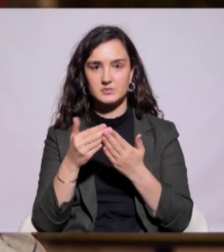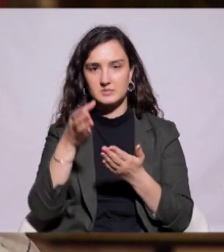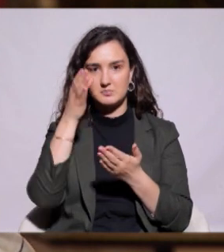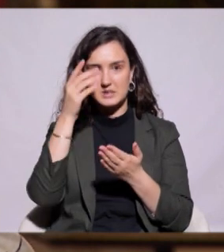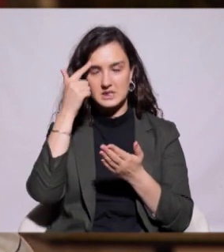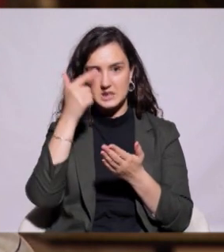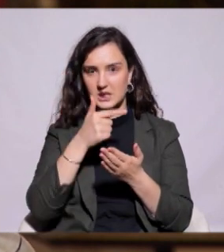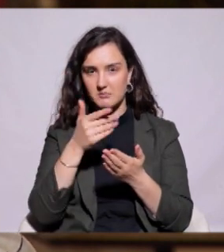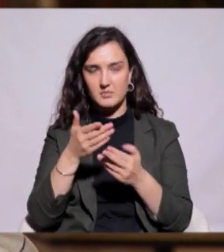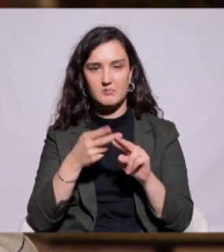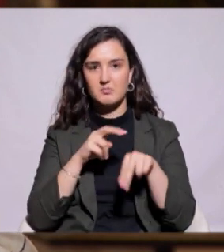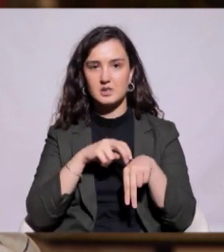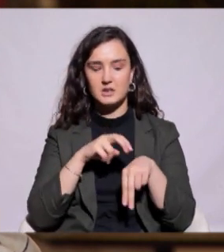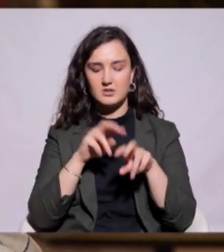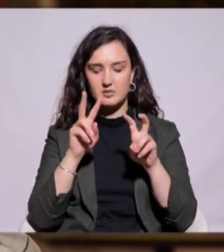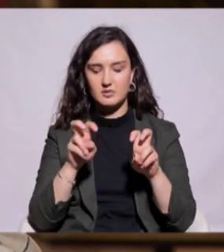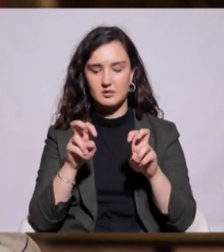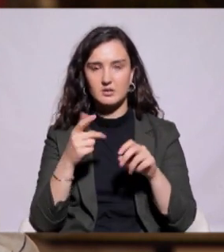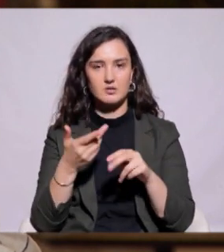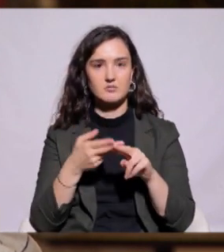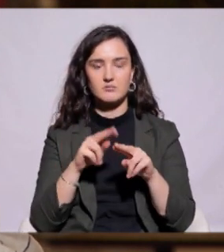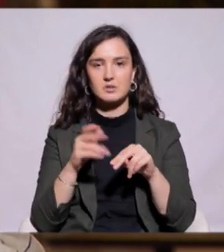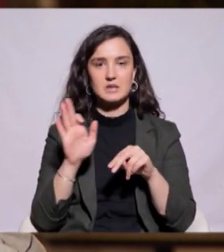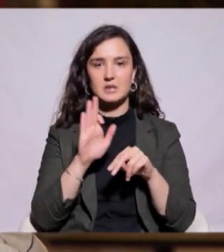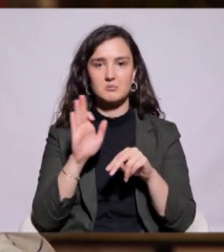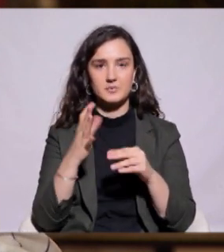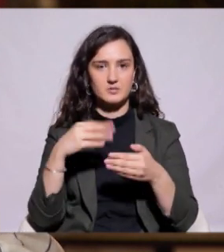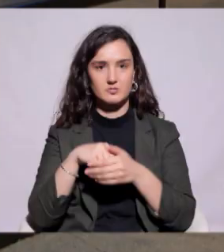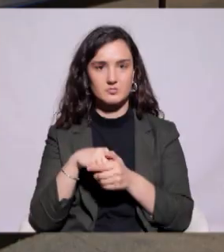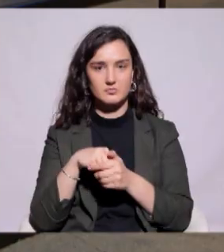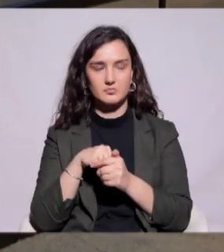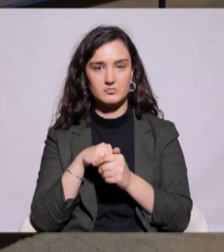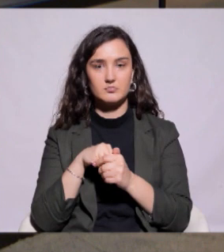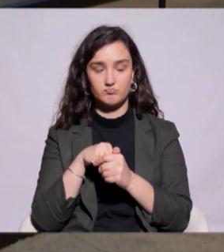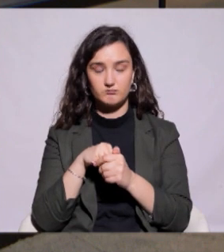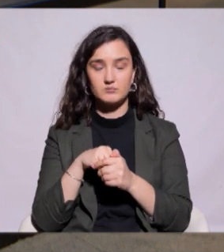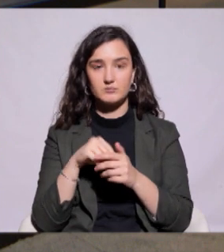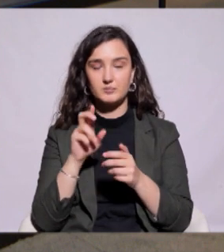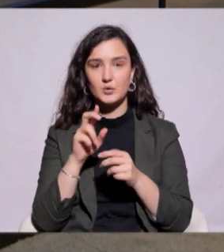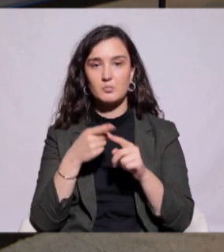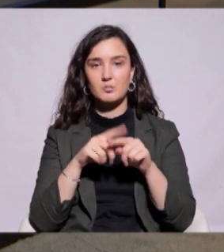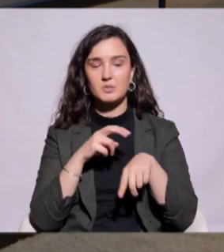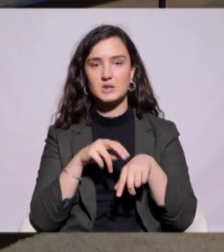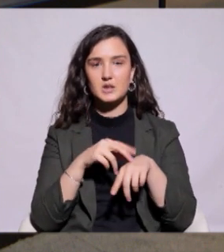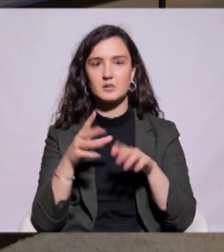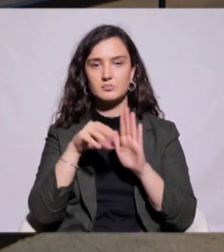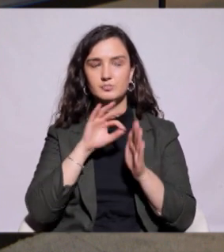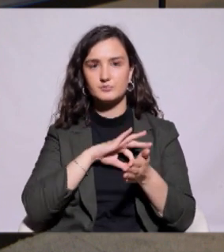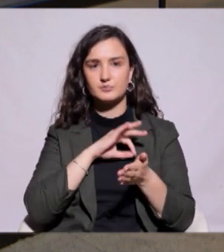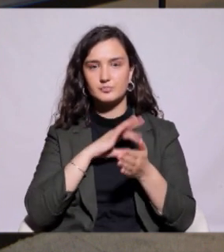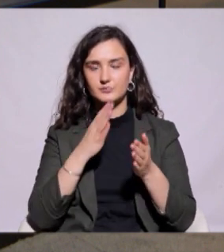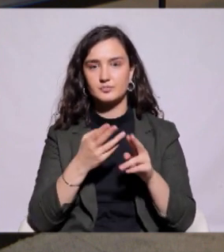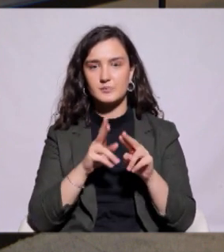science, the medical field, and chemistry, as well as engineering. Biomedical engineers use chemistry